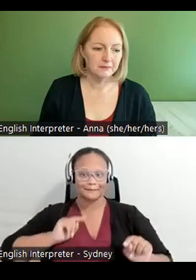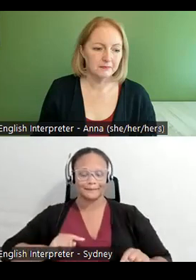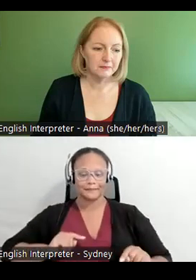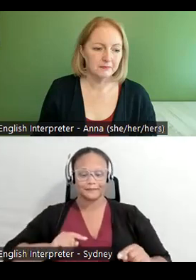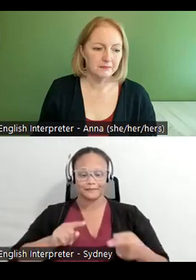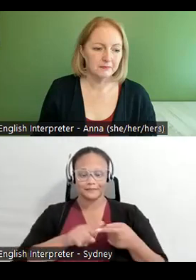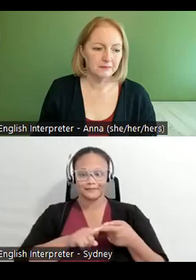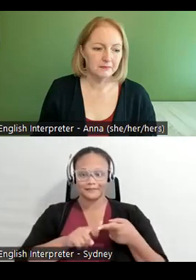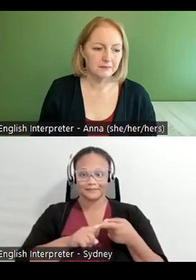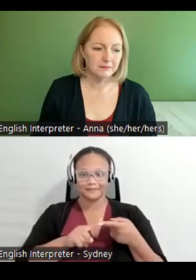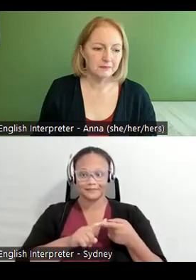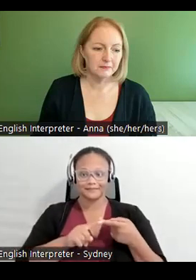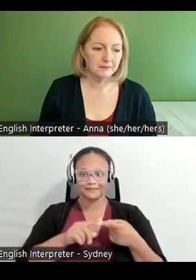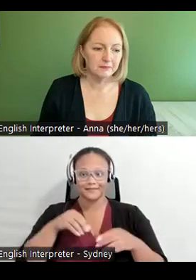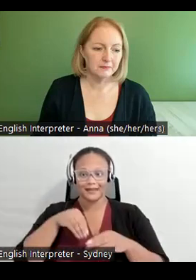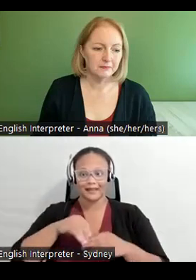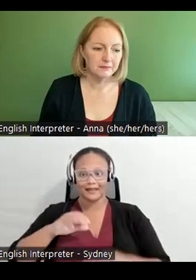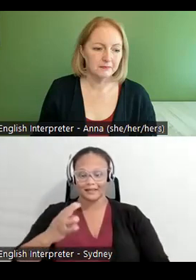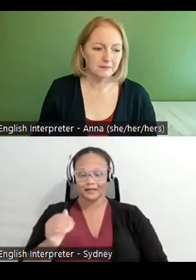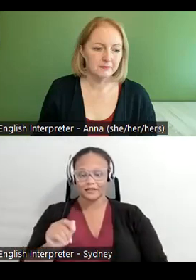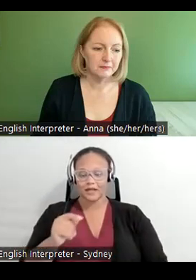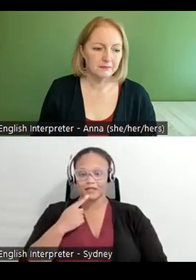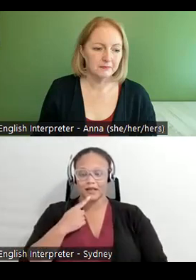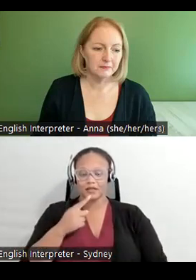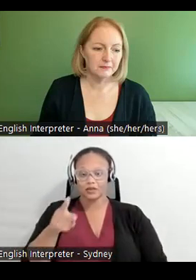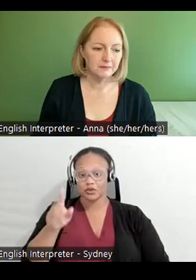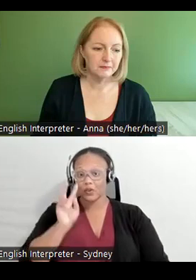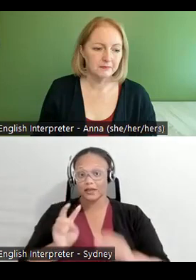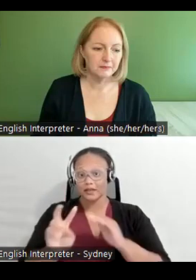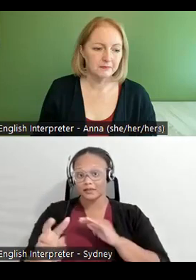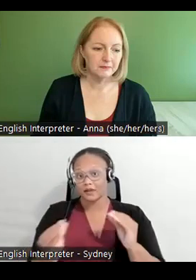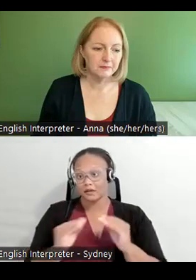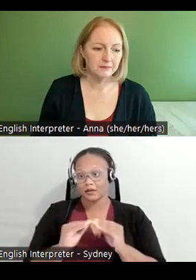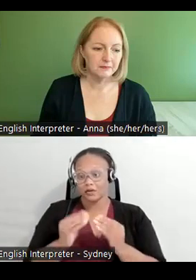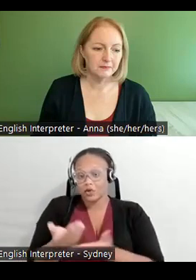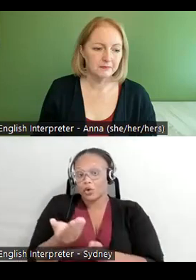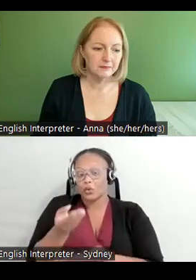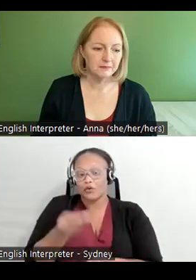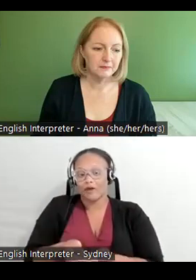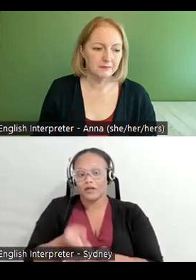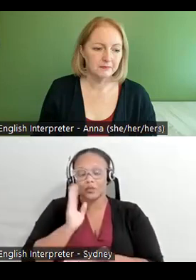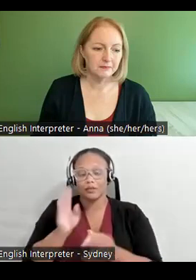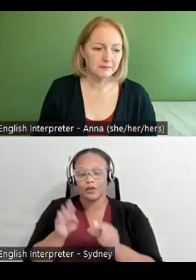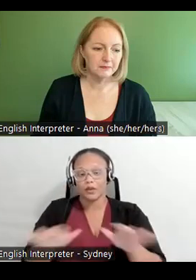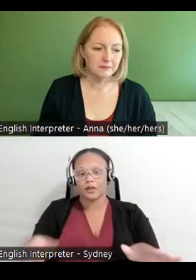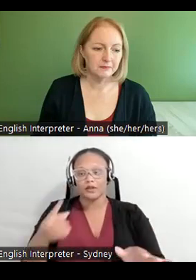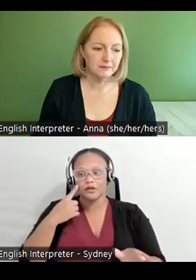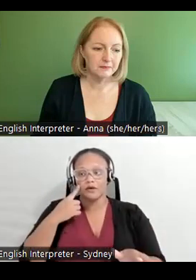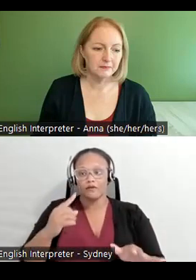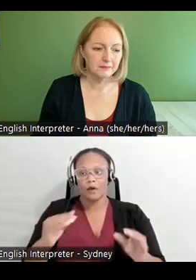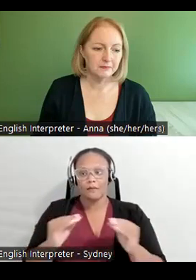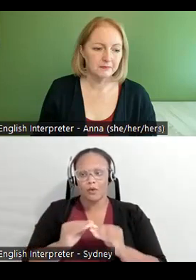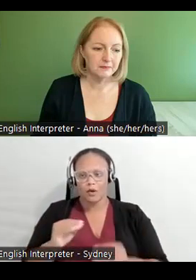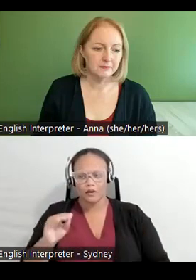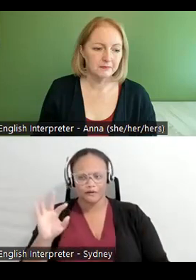So the first one in the chat is, do you anticipate new funds to be released for more fetch-in